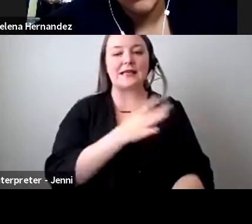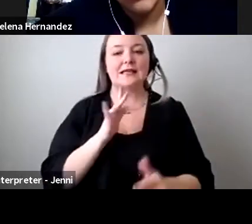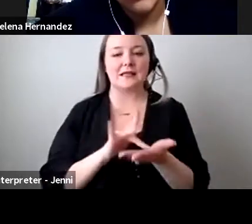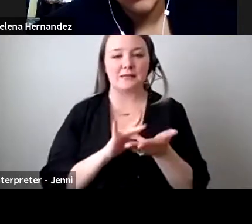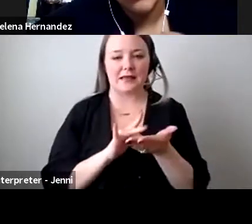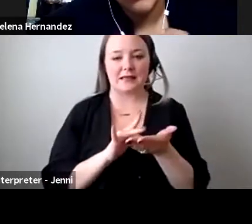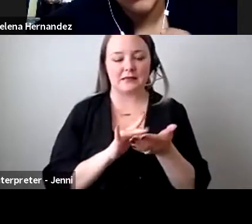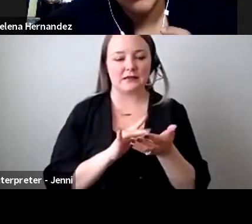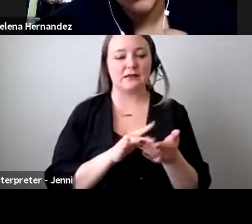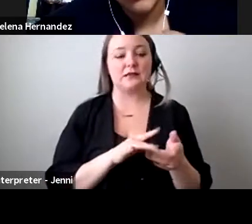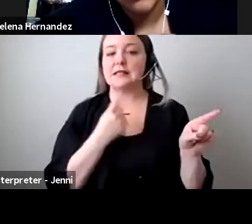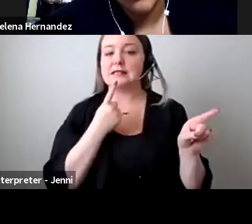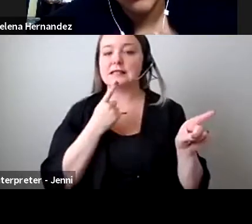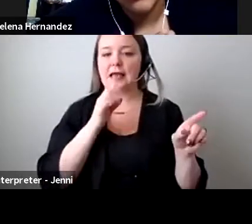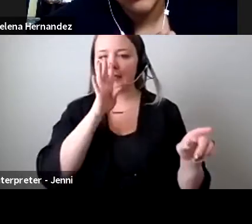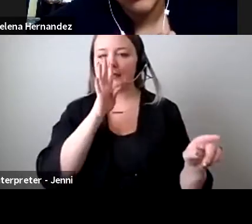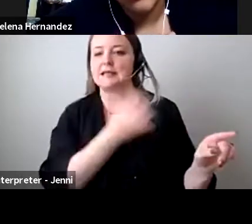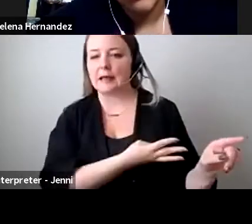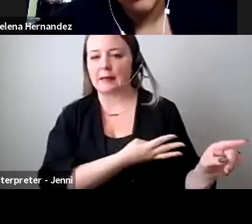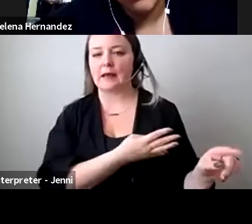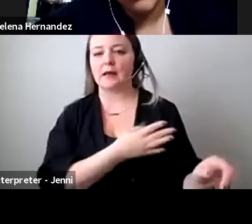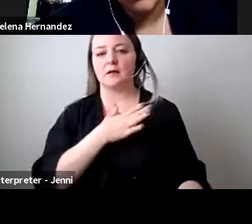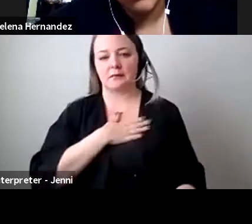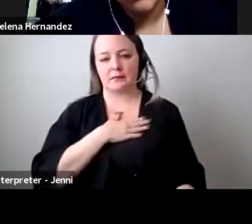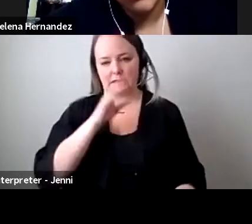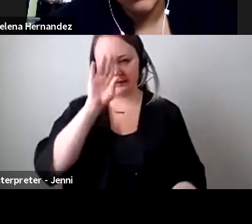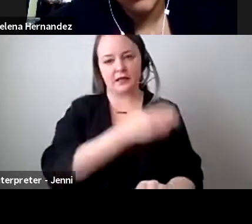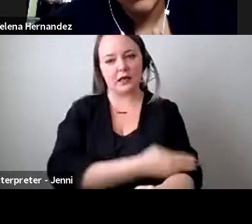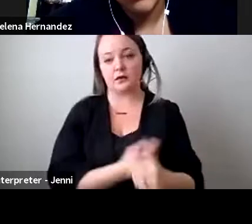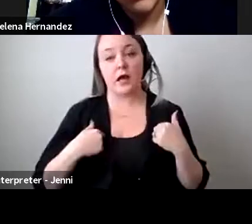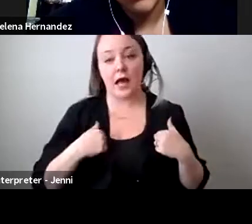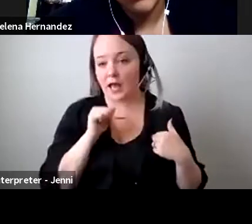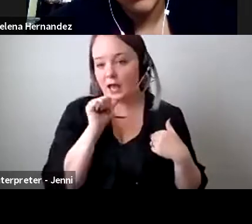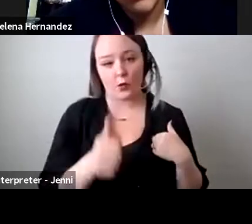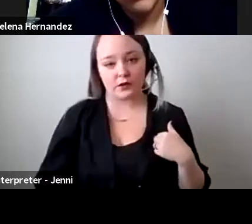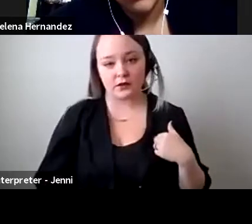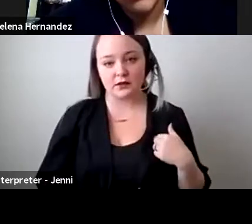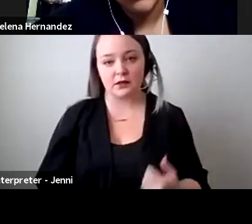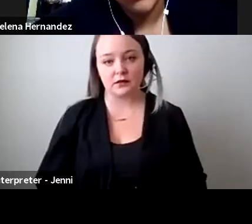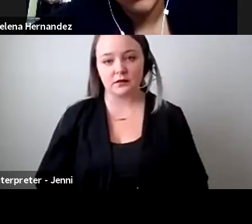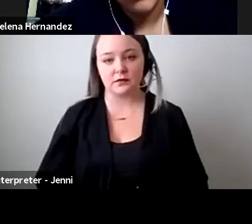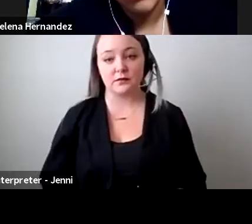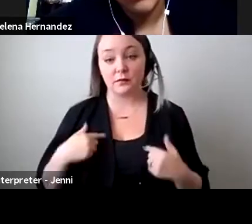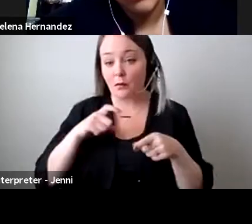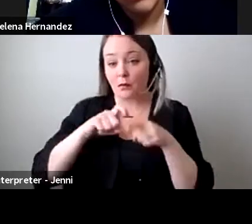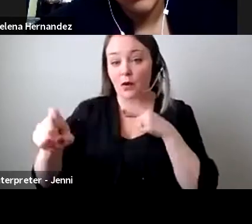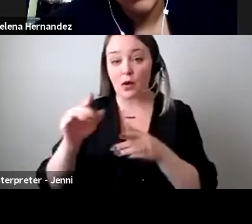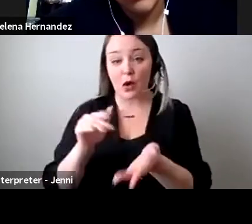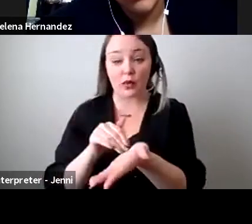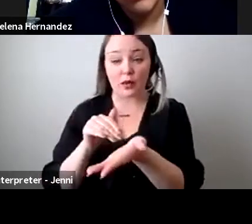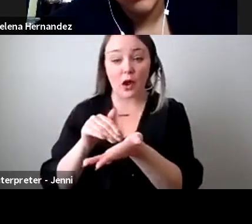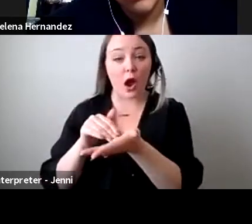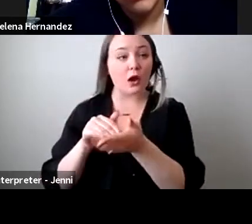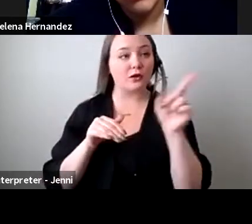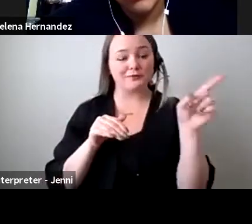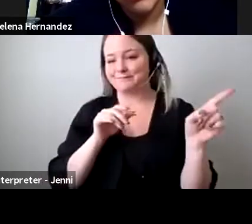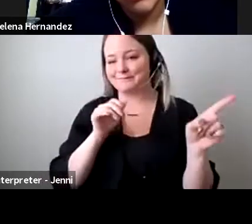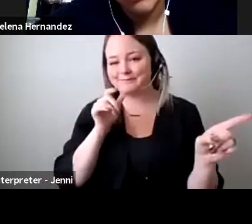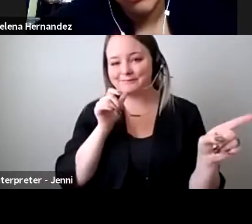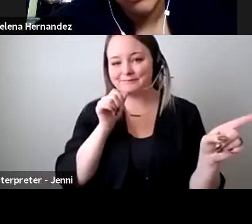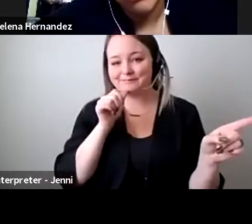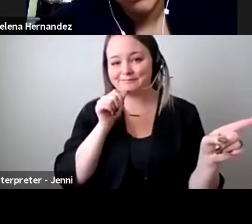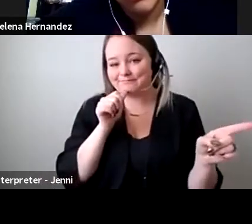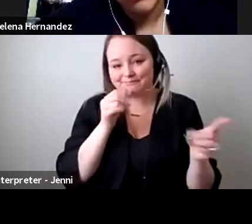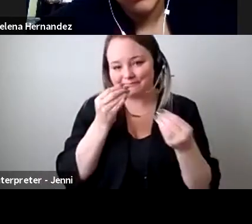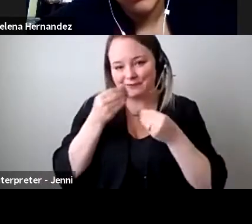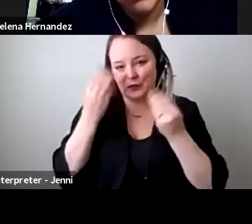my son, but I wasn't. We even called the doctor, but they didn't listen. So